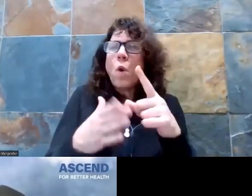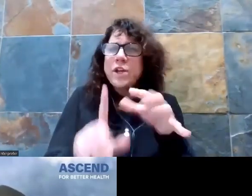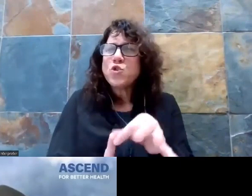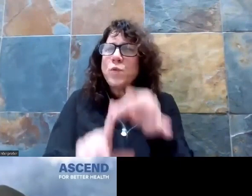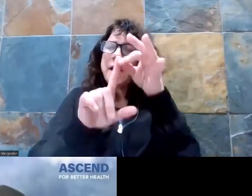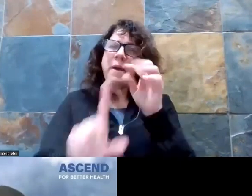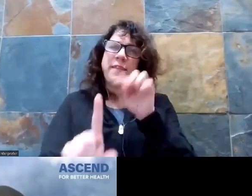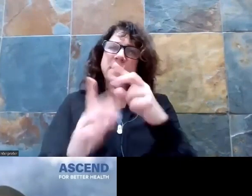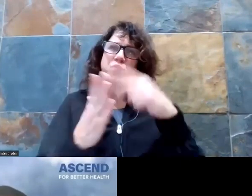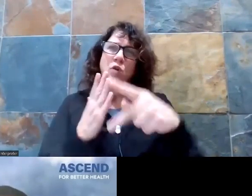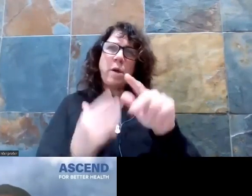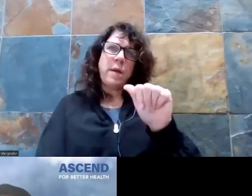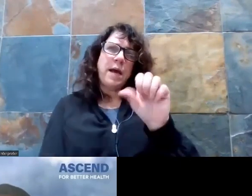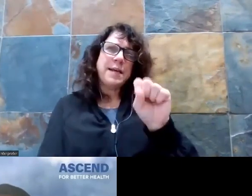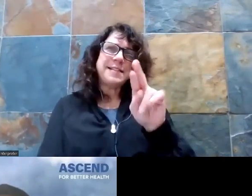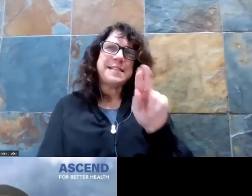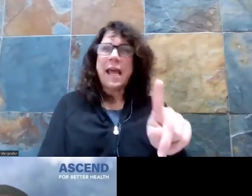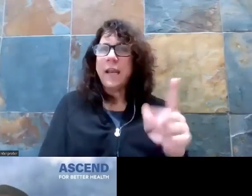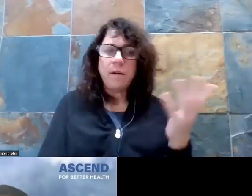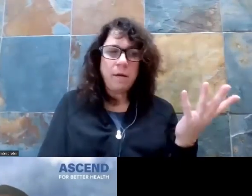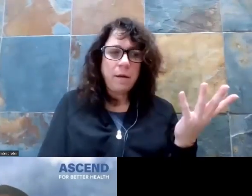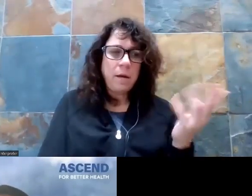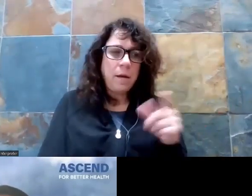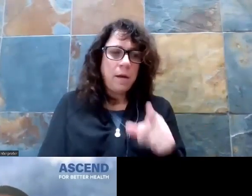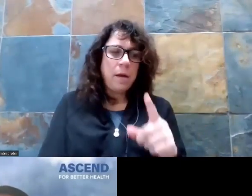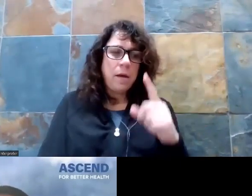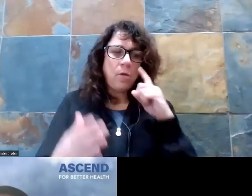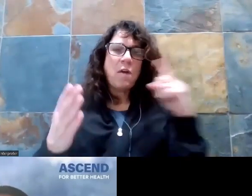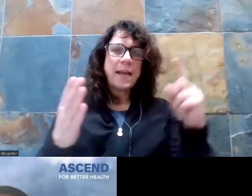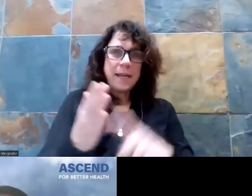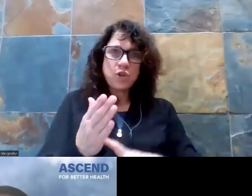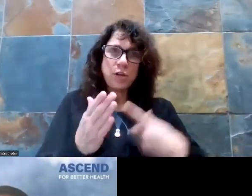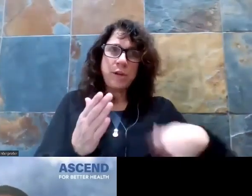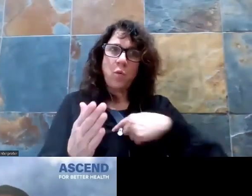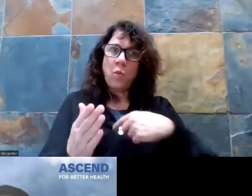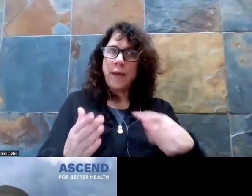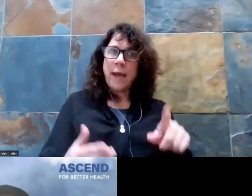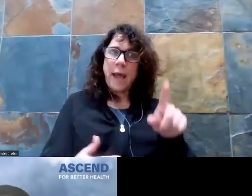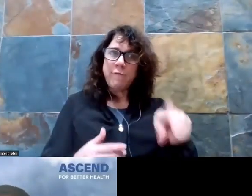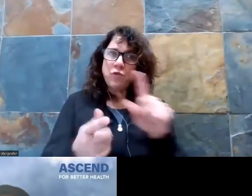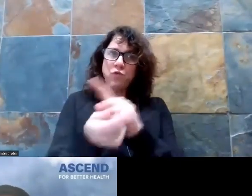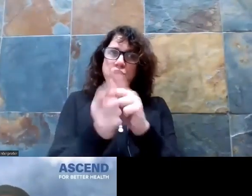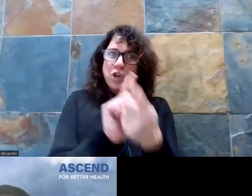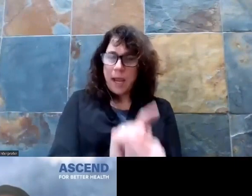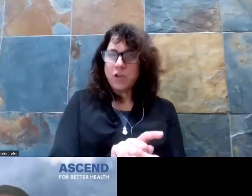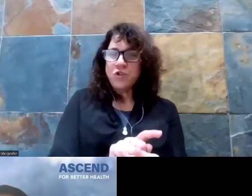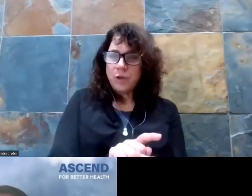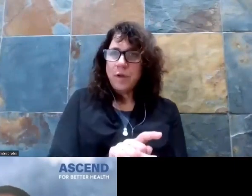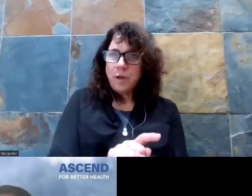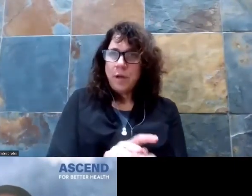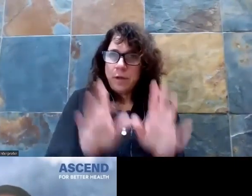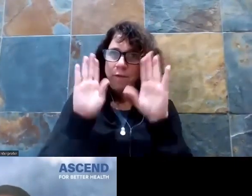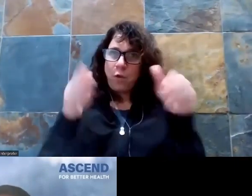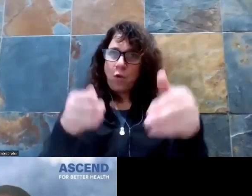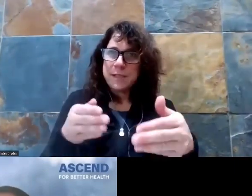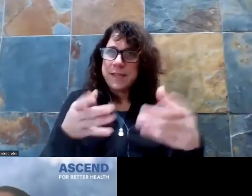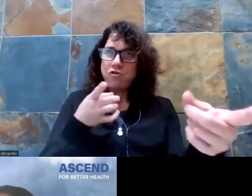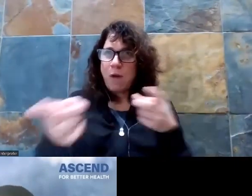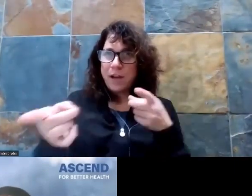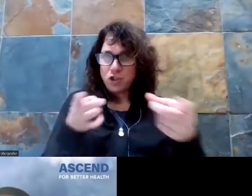ASCEND? Well, I think it's a recognition that we have to change the focus and